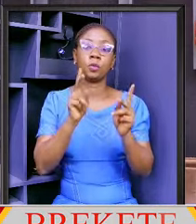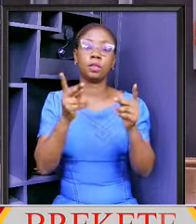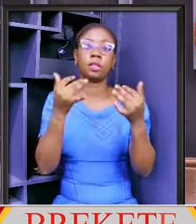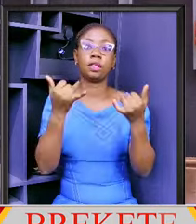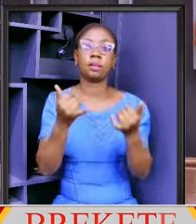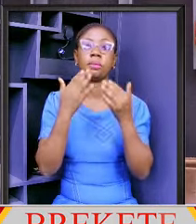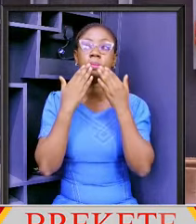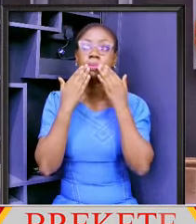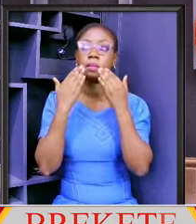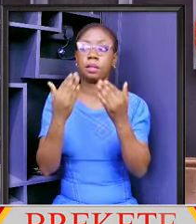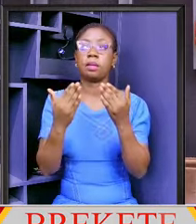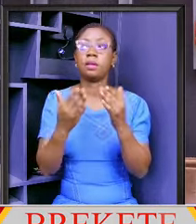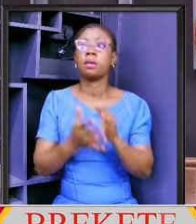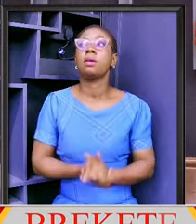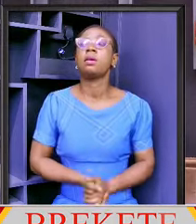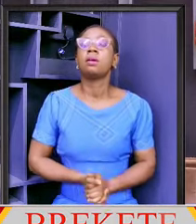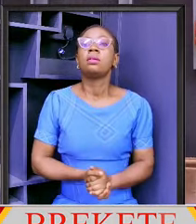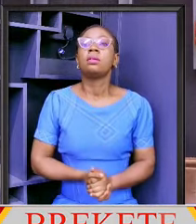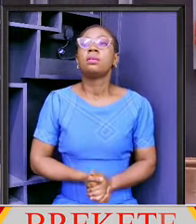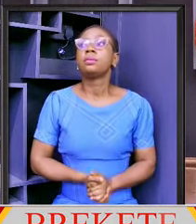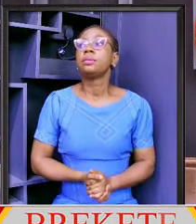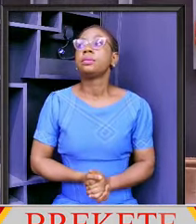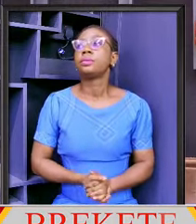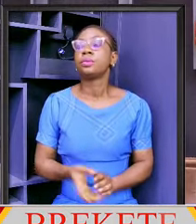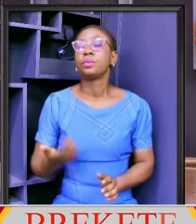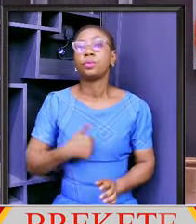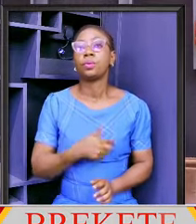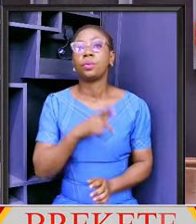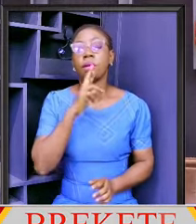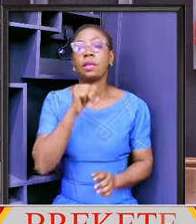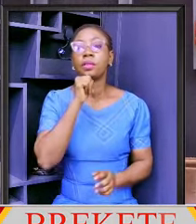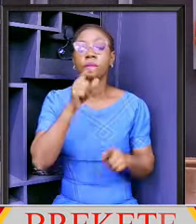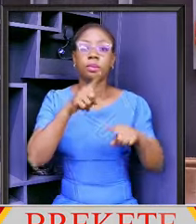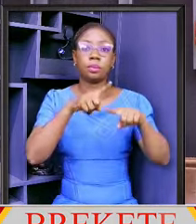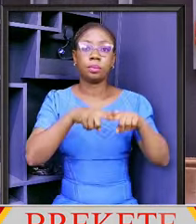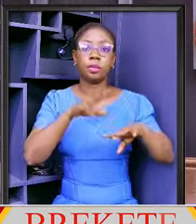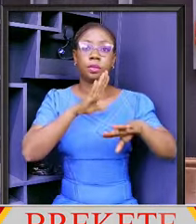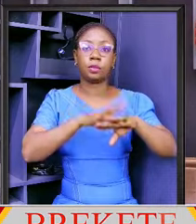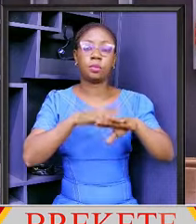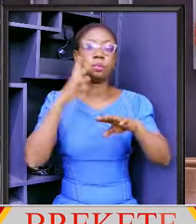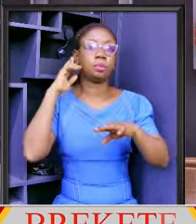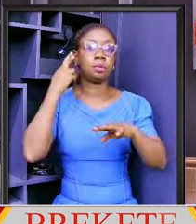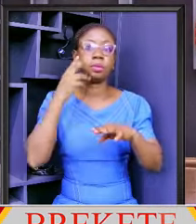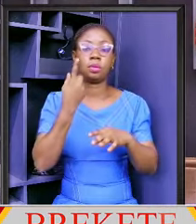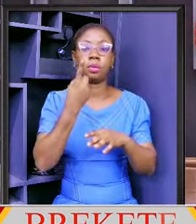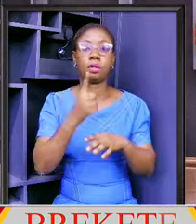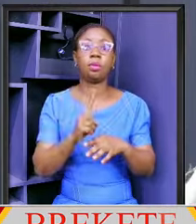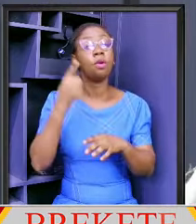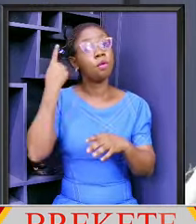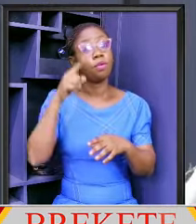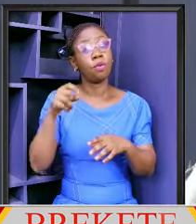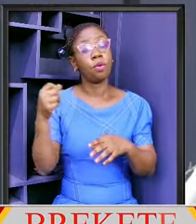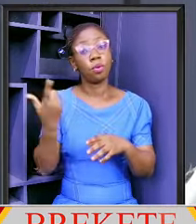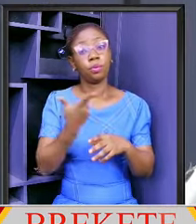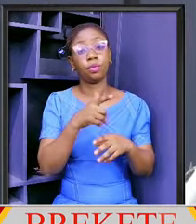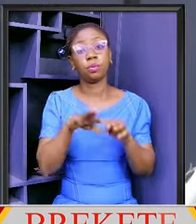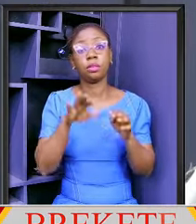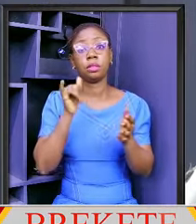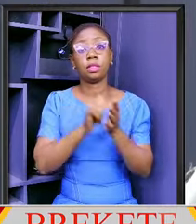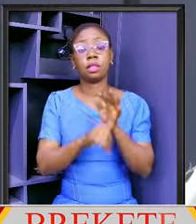is okay now. Thank you. So Mutala, we are not relying on radio alone. Mutala, in fact, Ibrahim. For those of una we don't know,